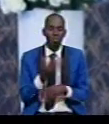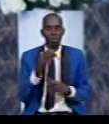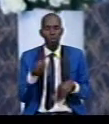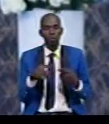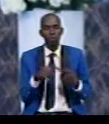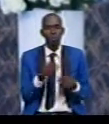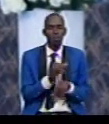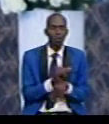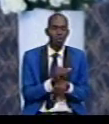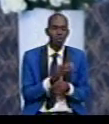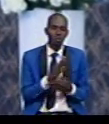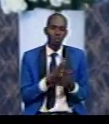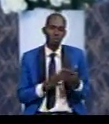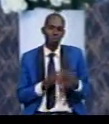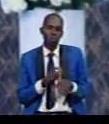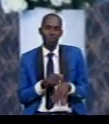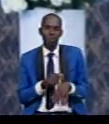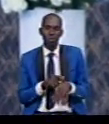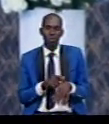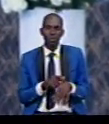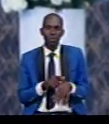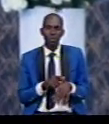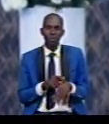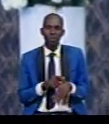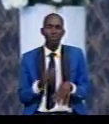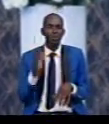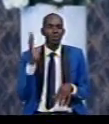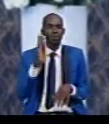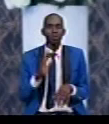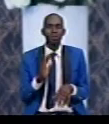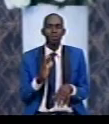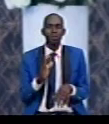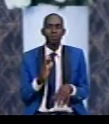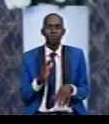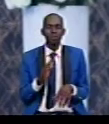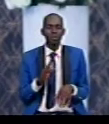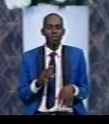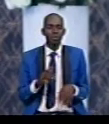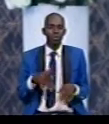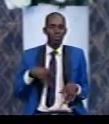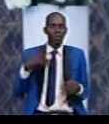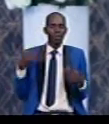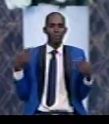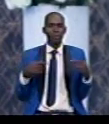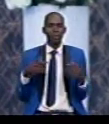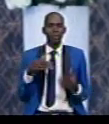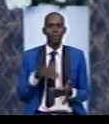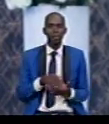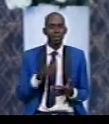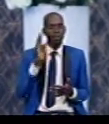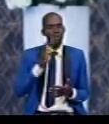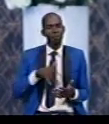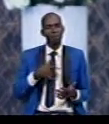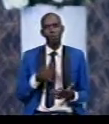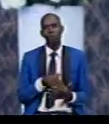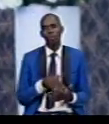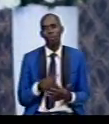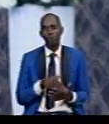after sometimes to feel as it will be as if the thing just struck me and I'll just feel weak at that moment. My boss will